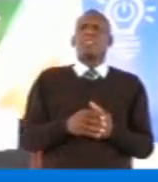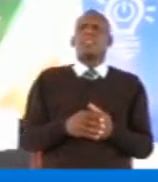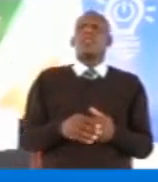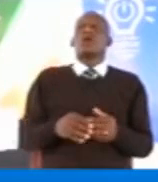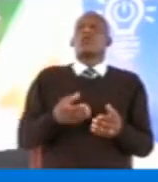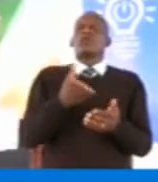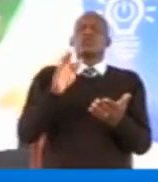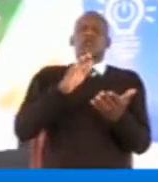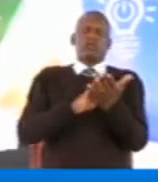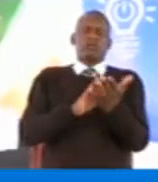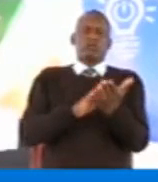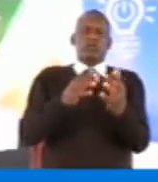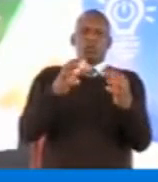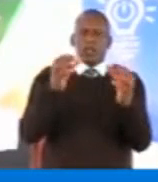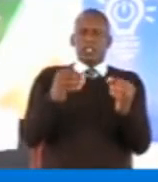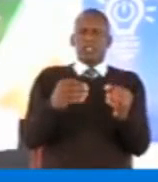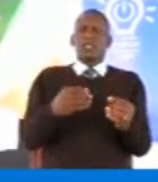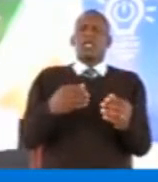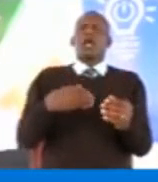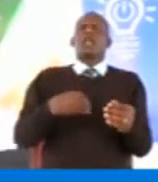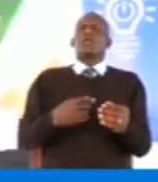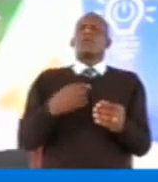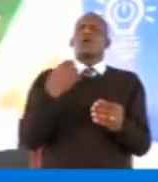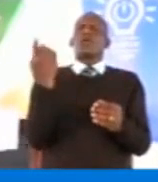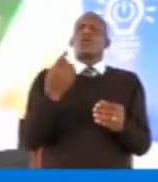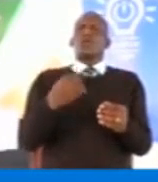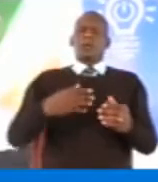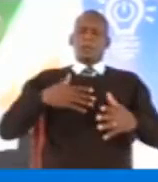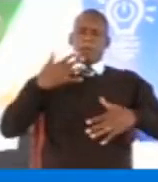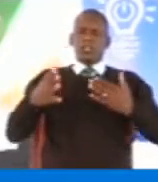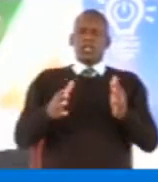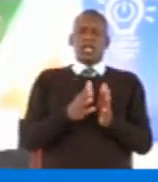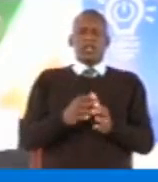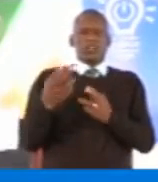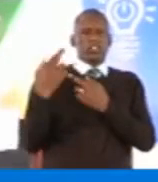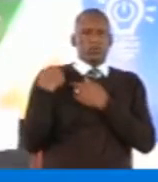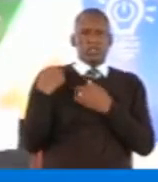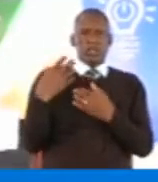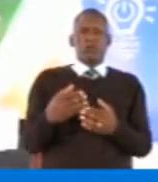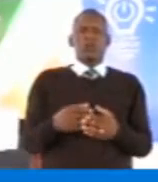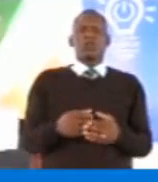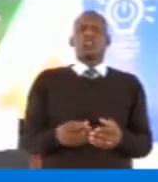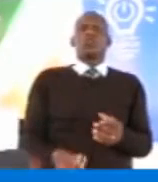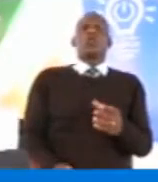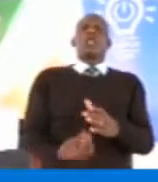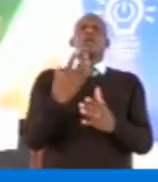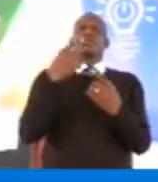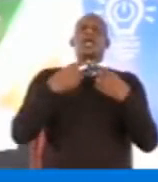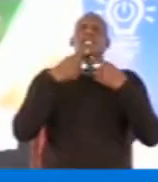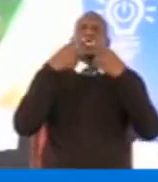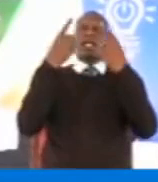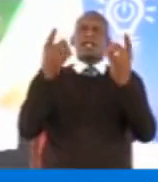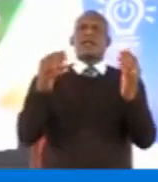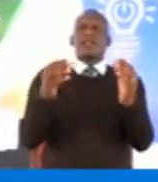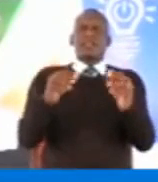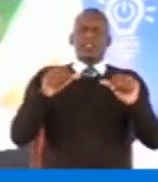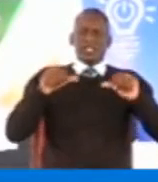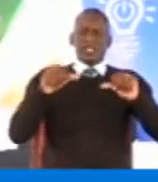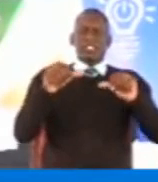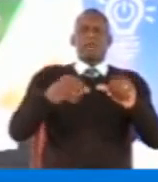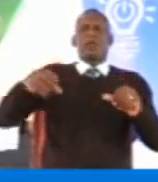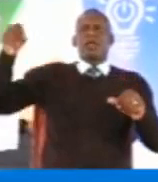those remarks, it is now my singular pleasure and duty to launch and declare the